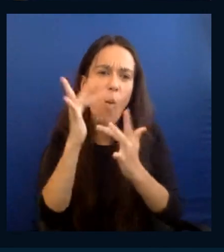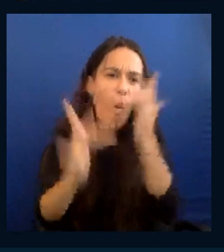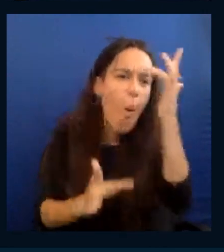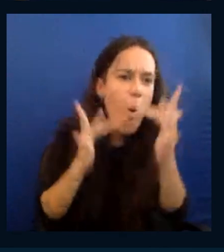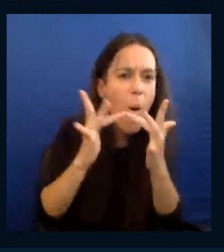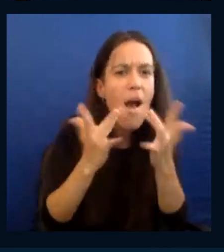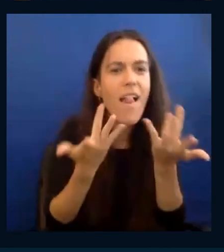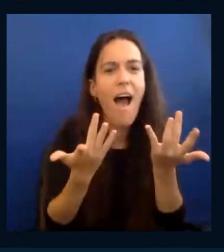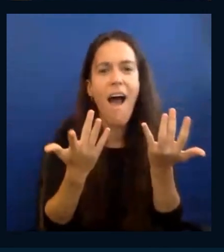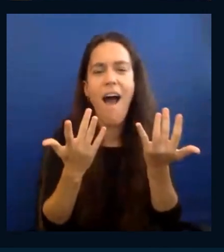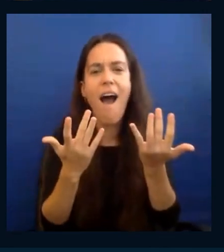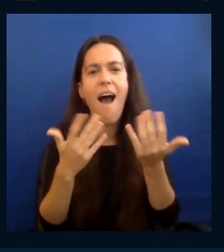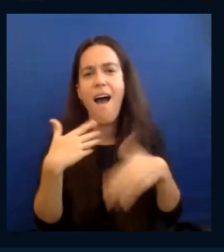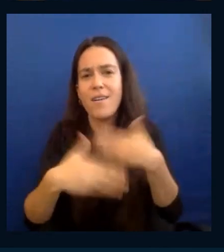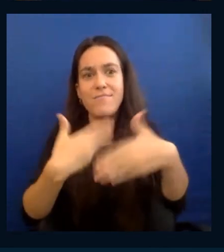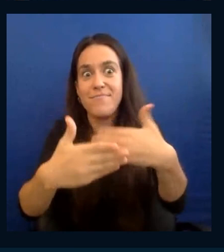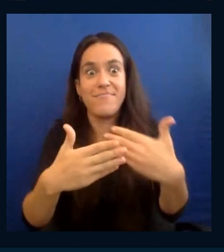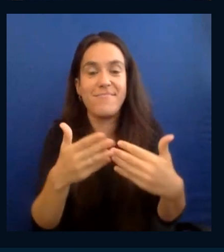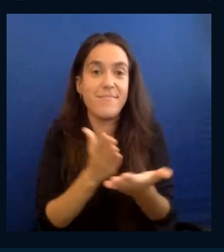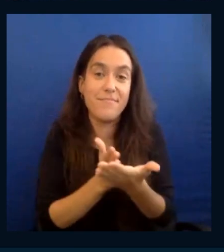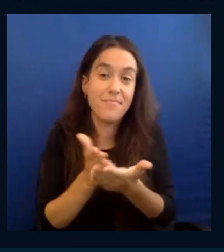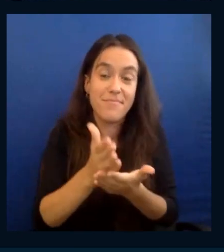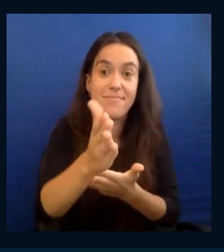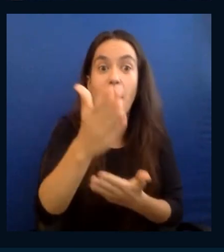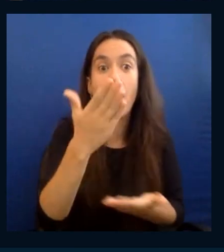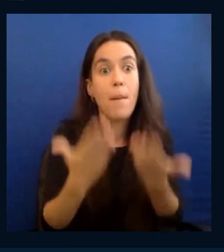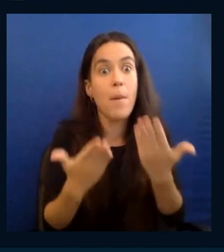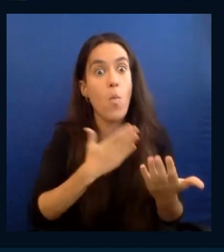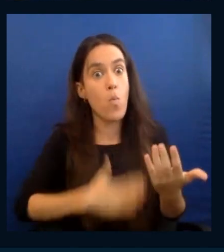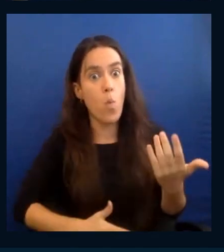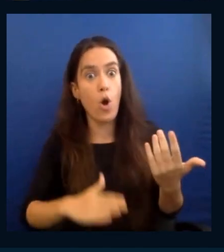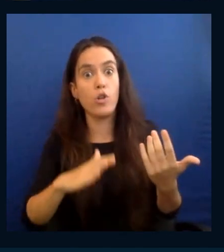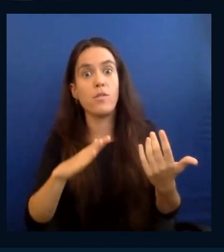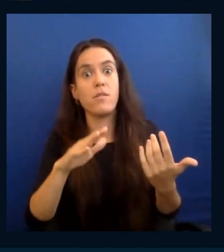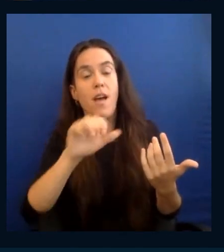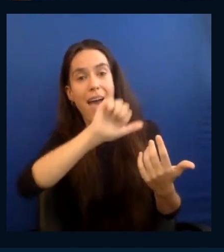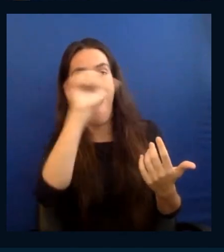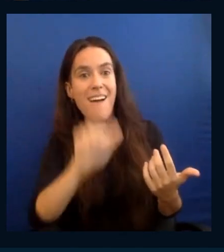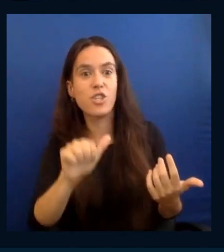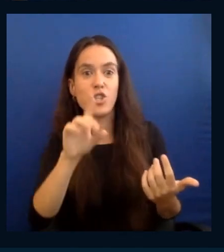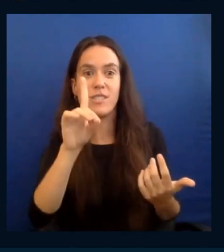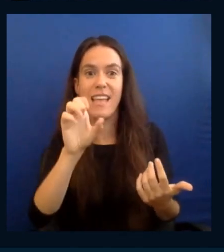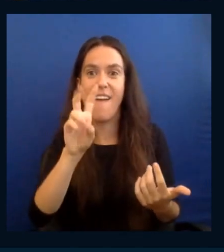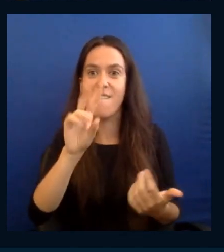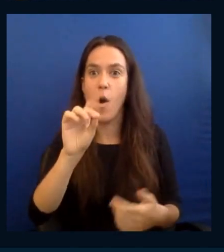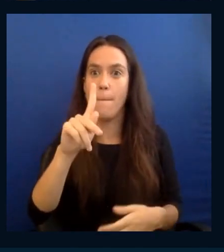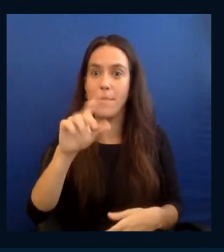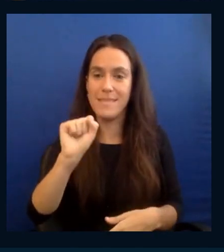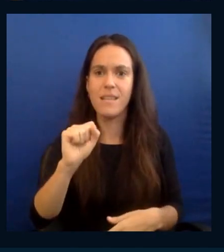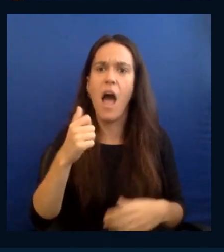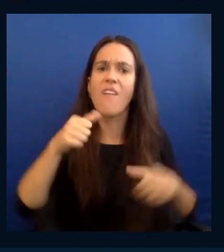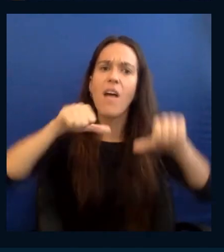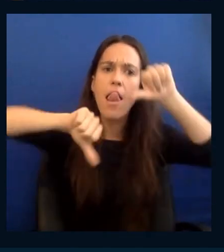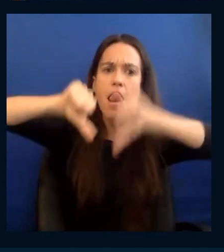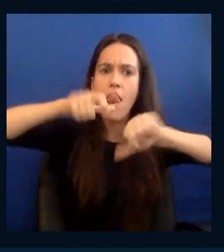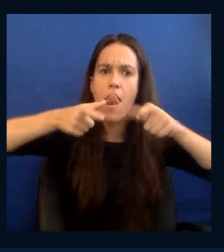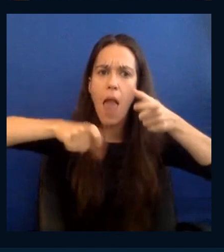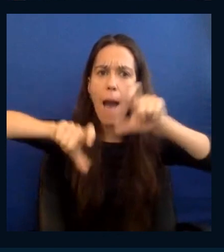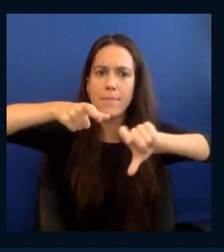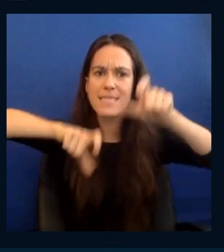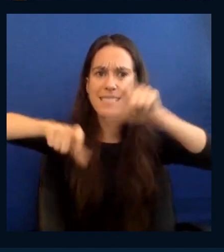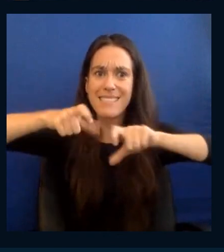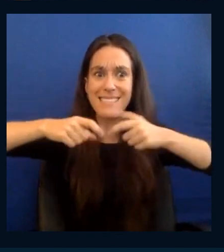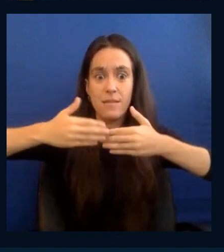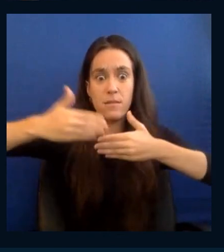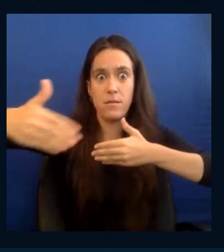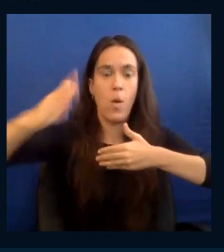Microsoft Documentation, which will walk you through this. And if you want to get started on Azure DevOps, we have Azure DevOps Labs, hands-on labs that get started and start